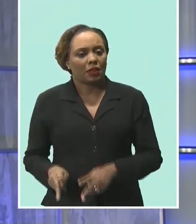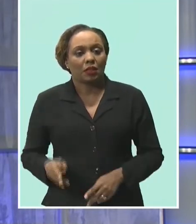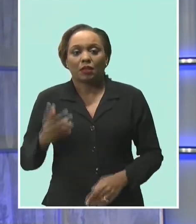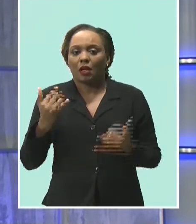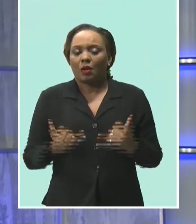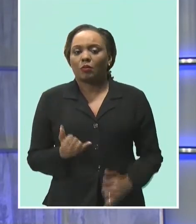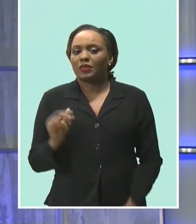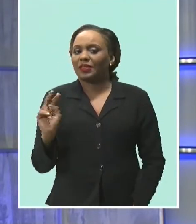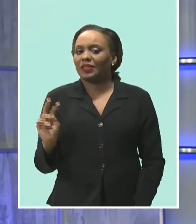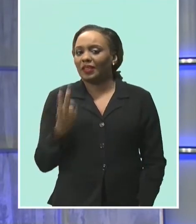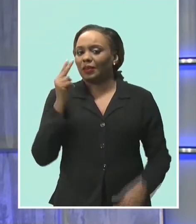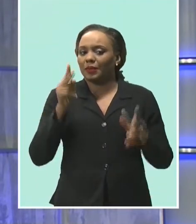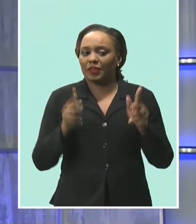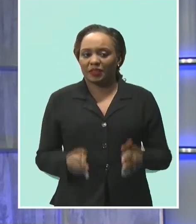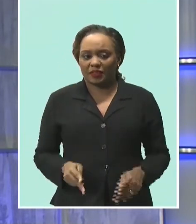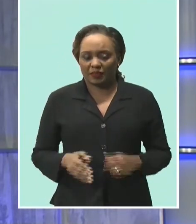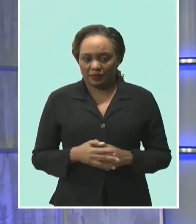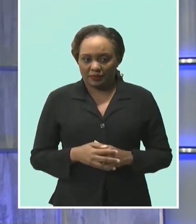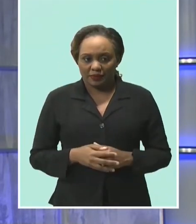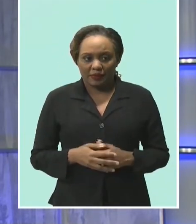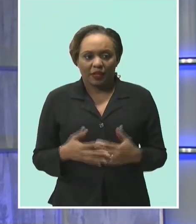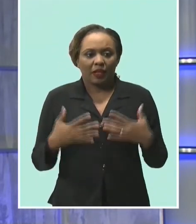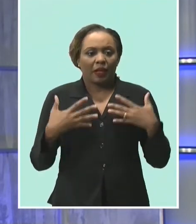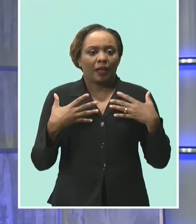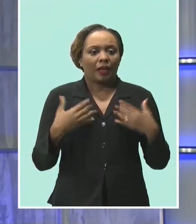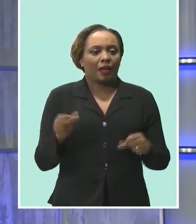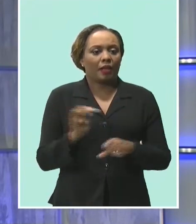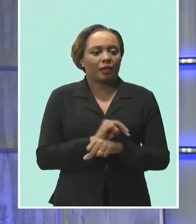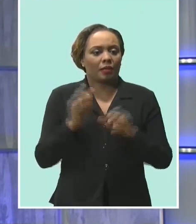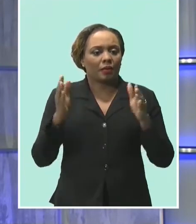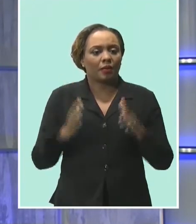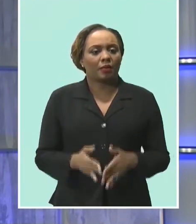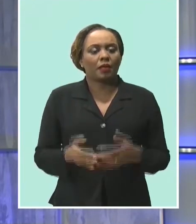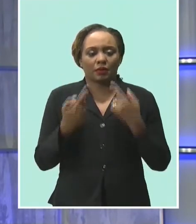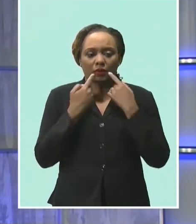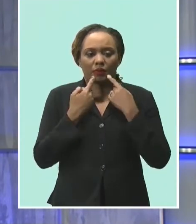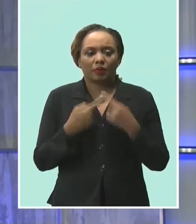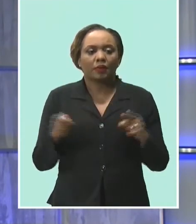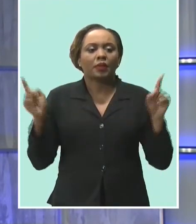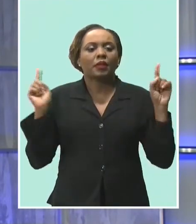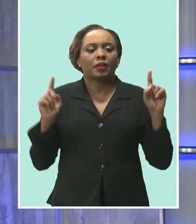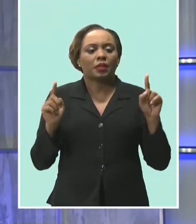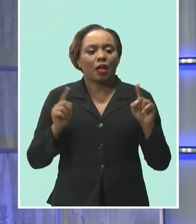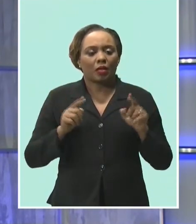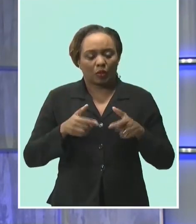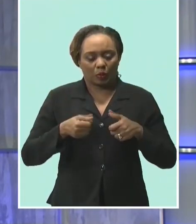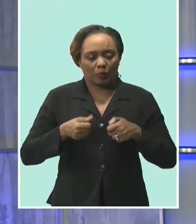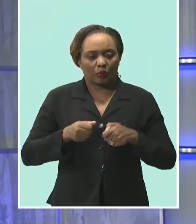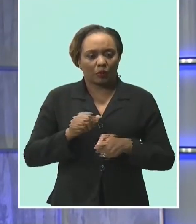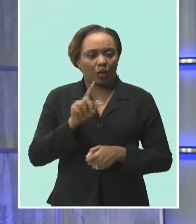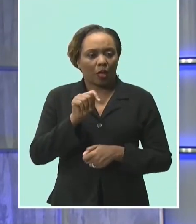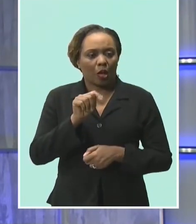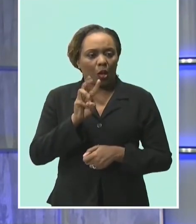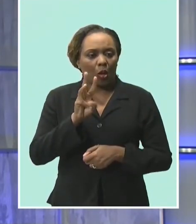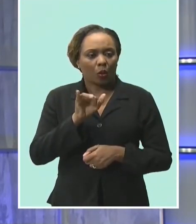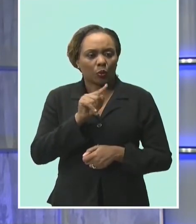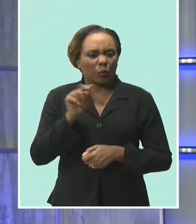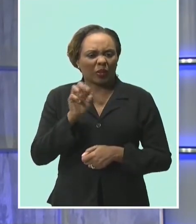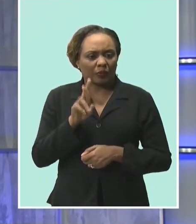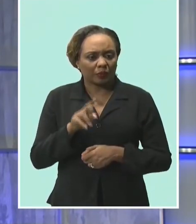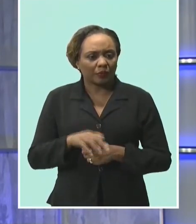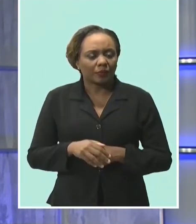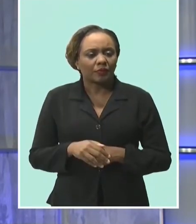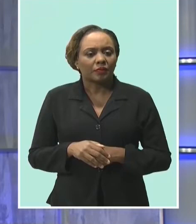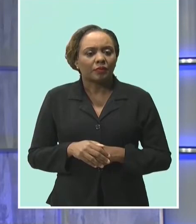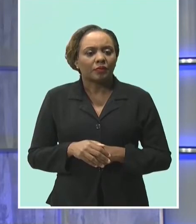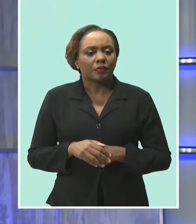one. This was announced by Health and Wellness Minister Dr. Christopher Tufton via a post on his official Twitter account this afternoon.